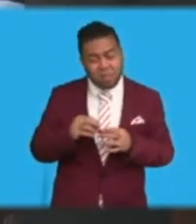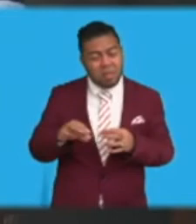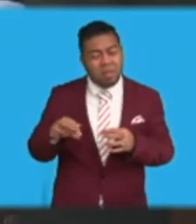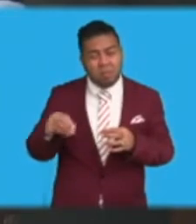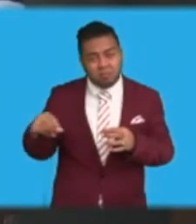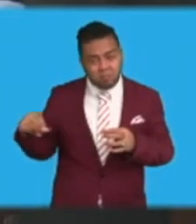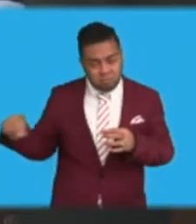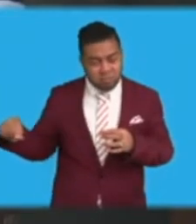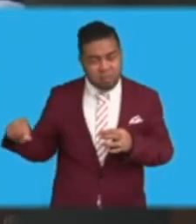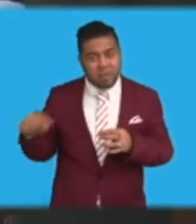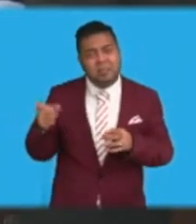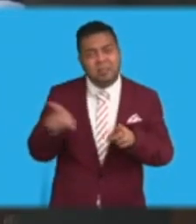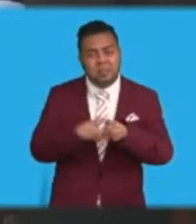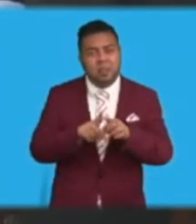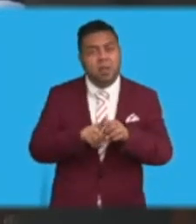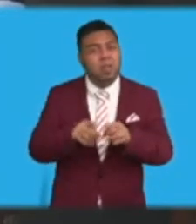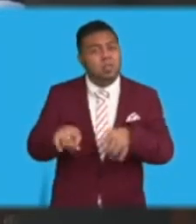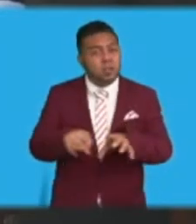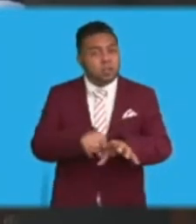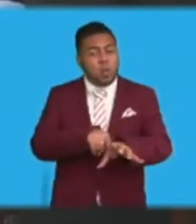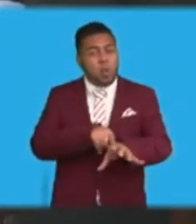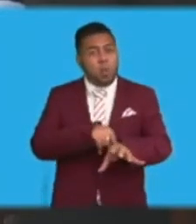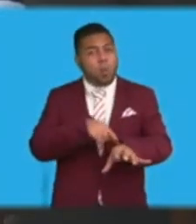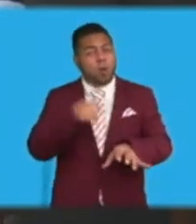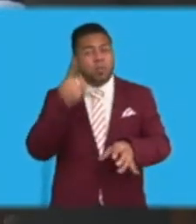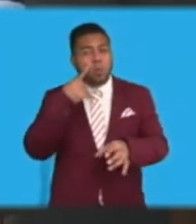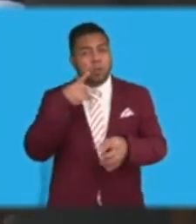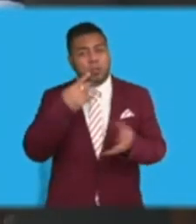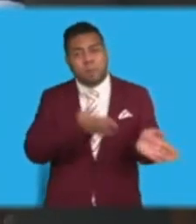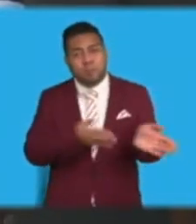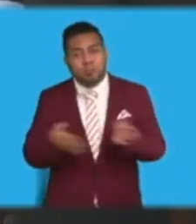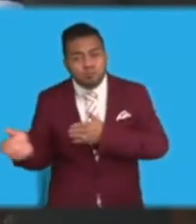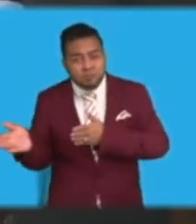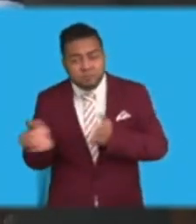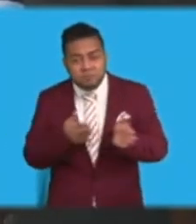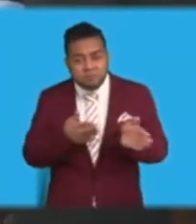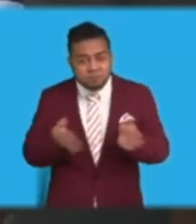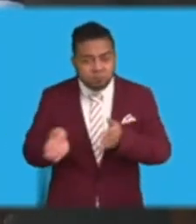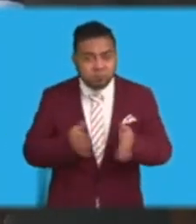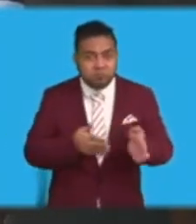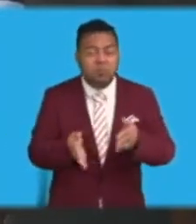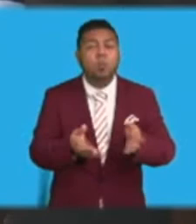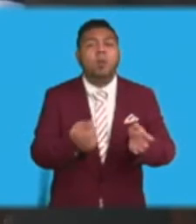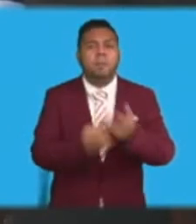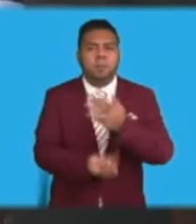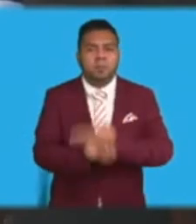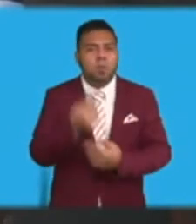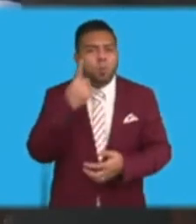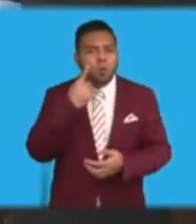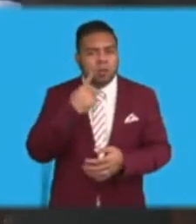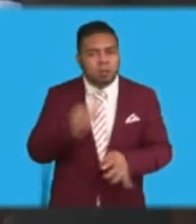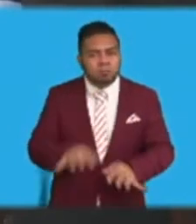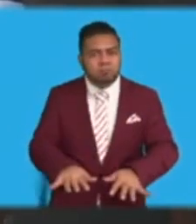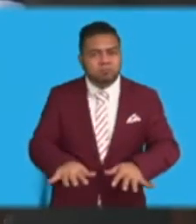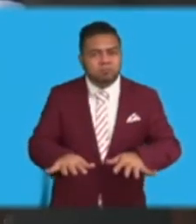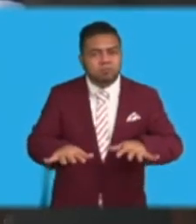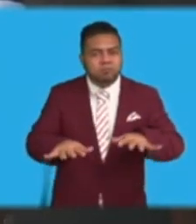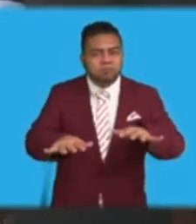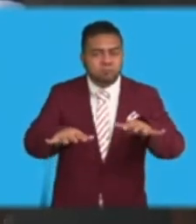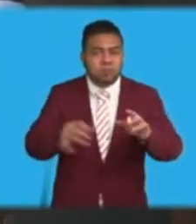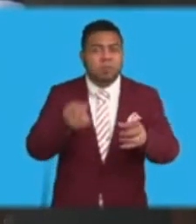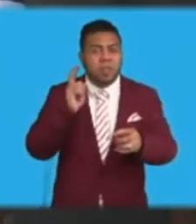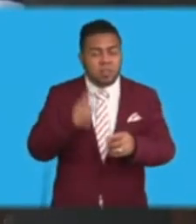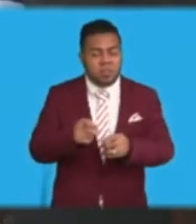water moves, the higher the water level and the greater extent to which floodplains surrounding the river will be inundated. This can